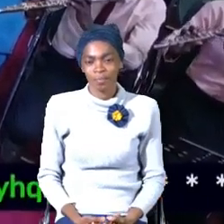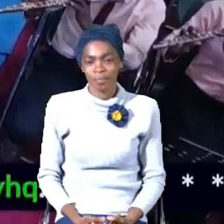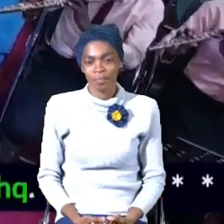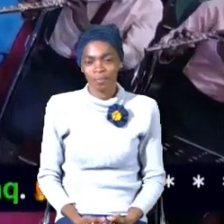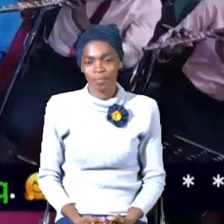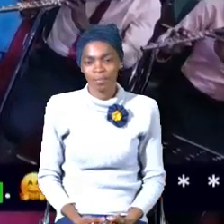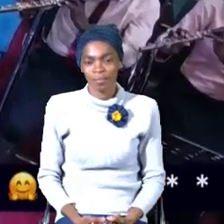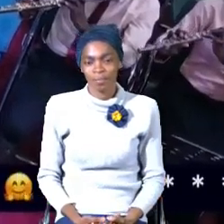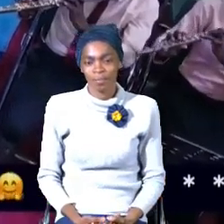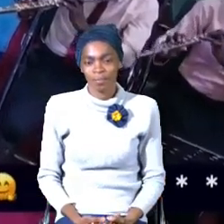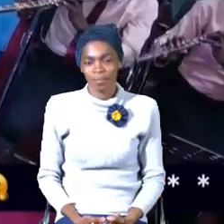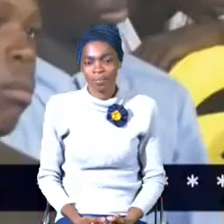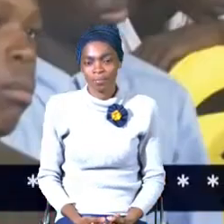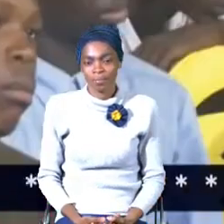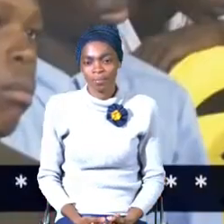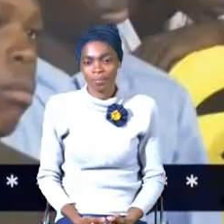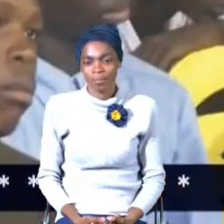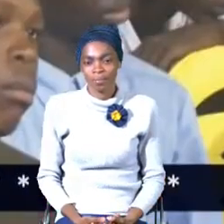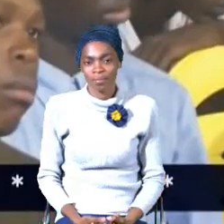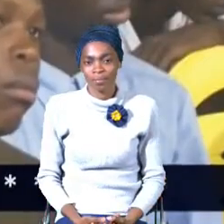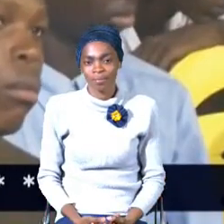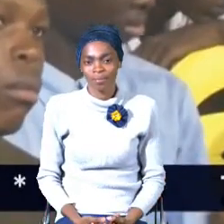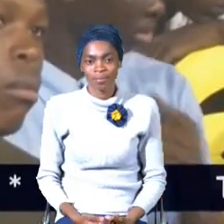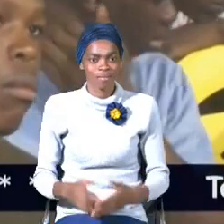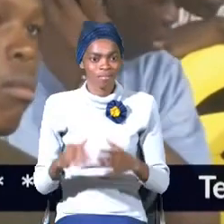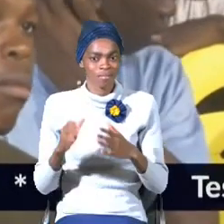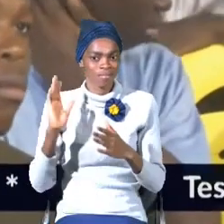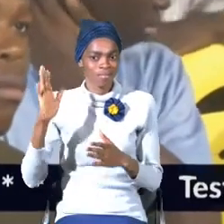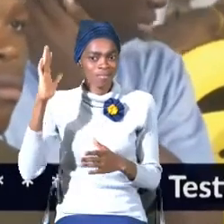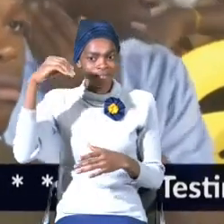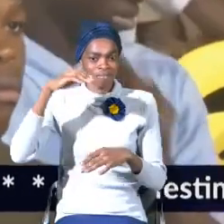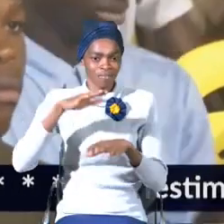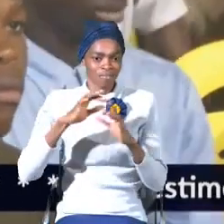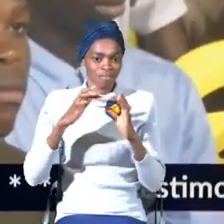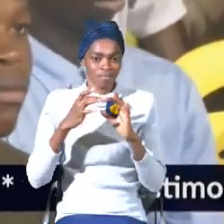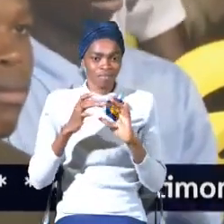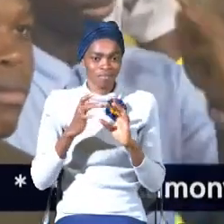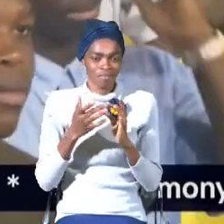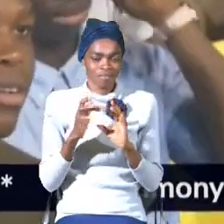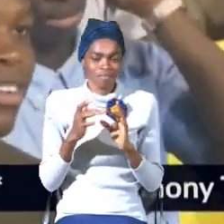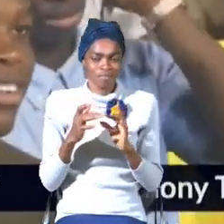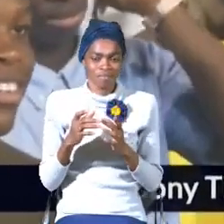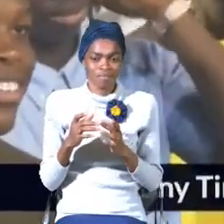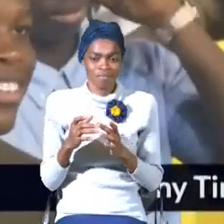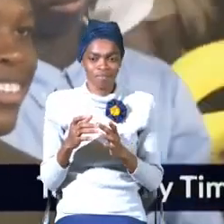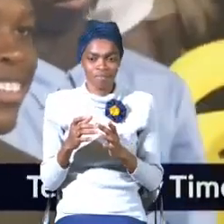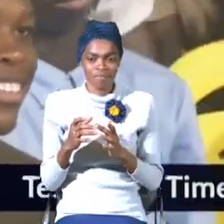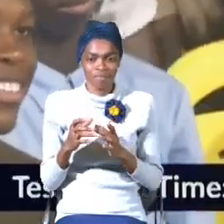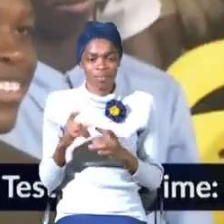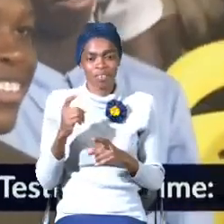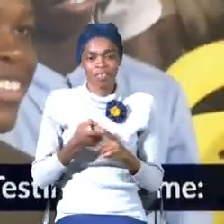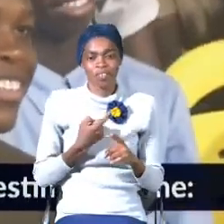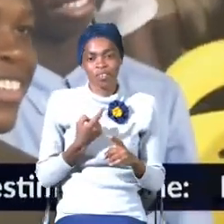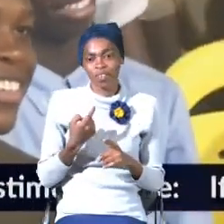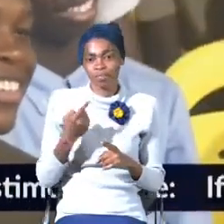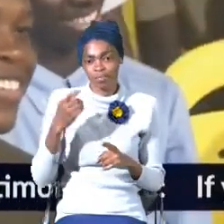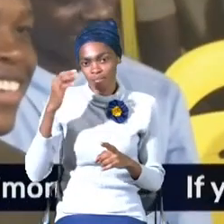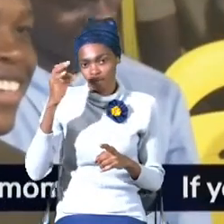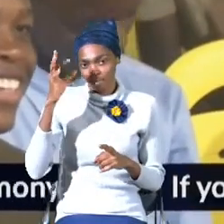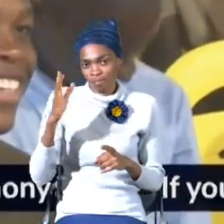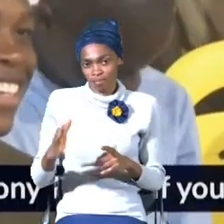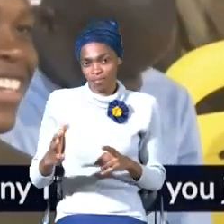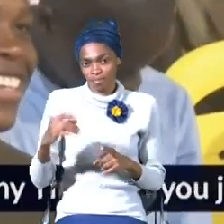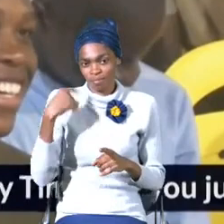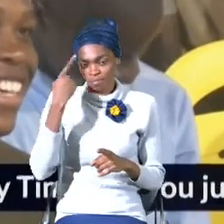Again, we begin with some testimonies. We'll read from the GS Facebook page and we'll take you through some